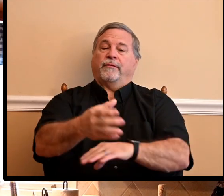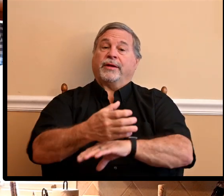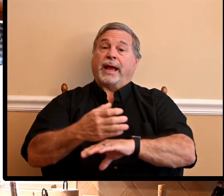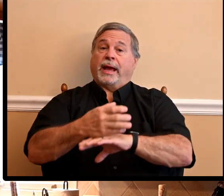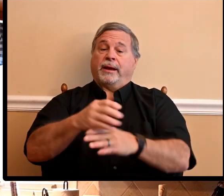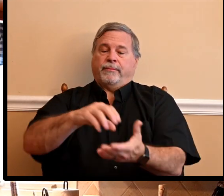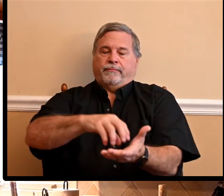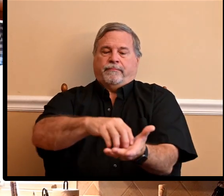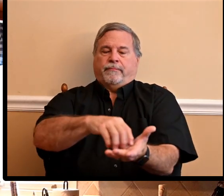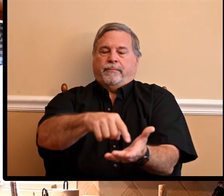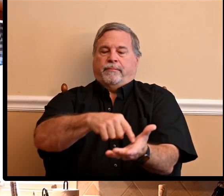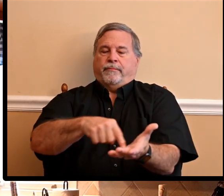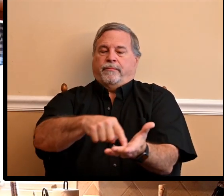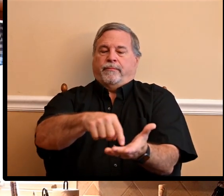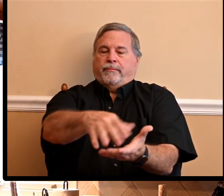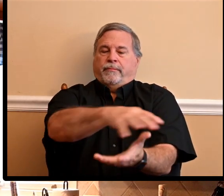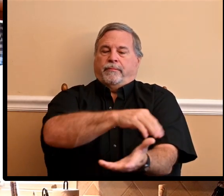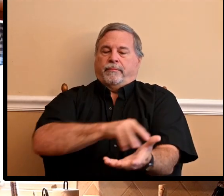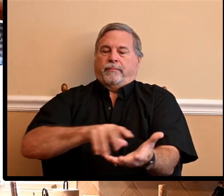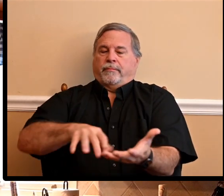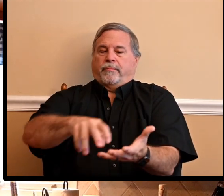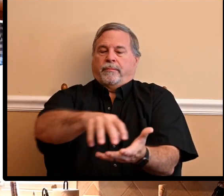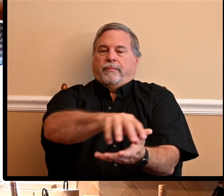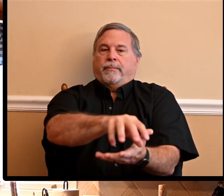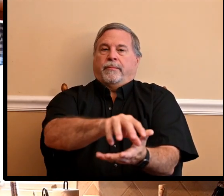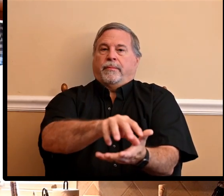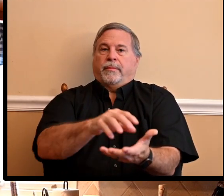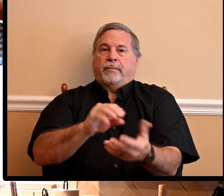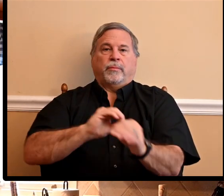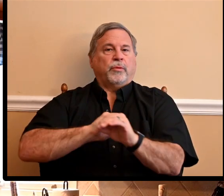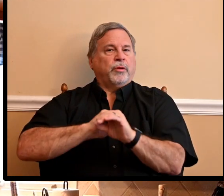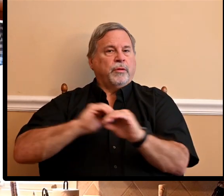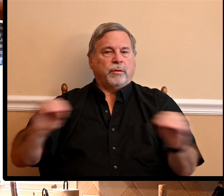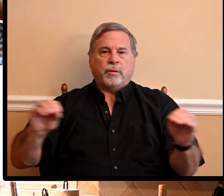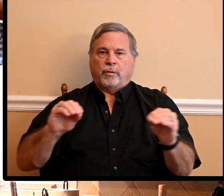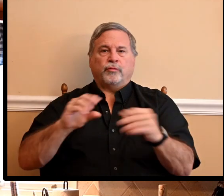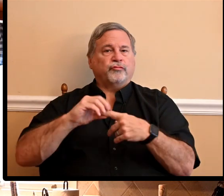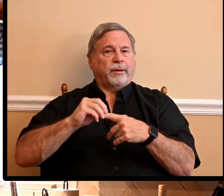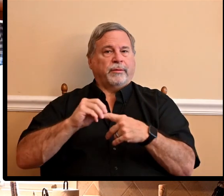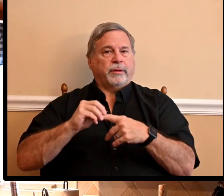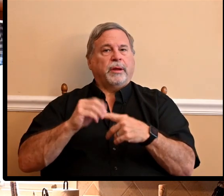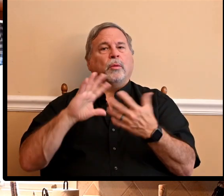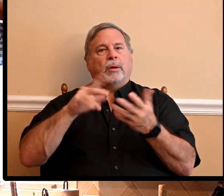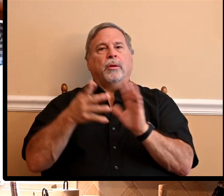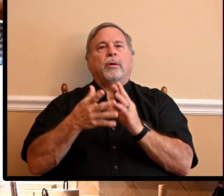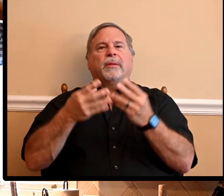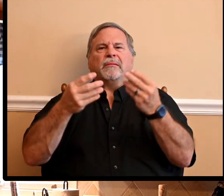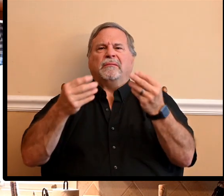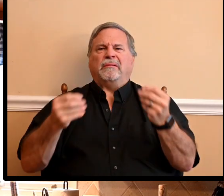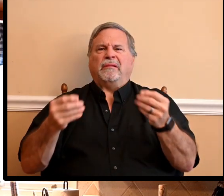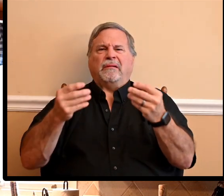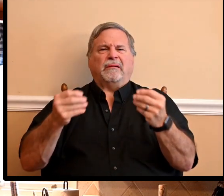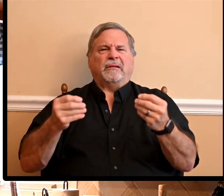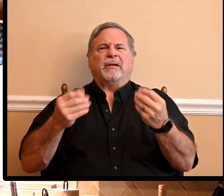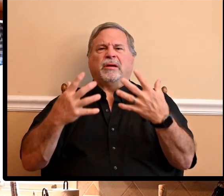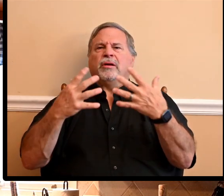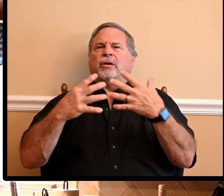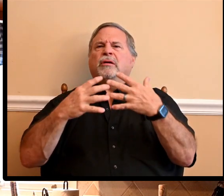the center with no cherries at all. And that is because it's going to get